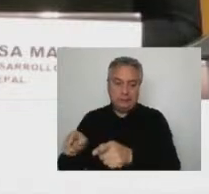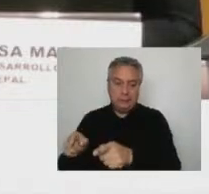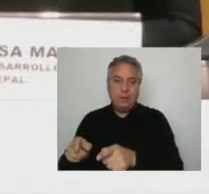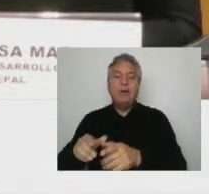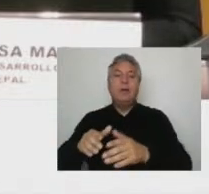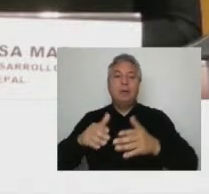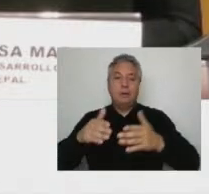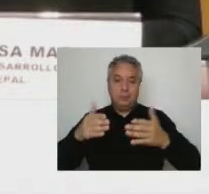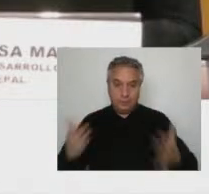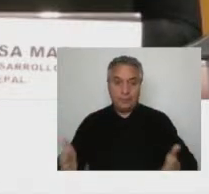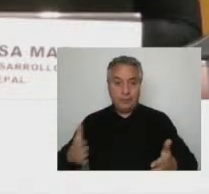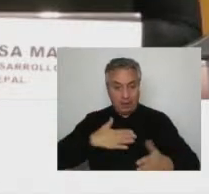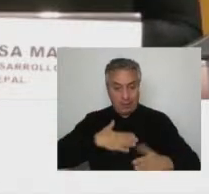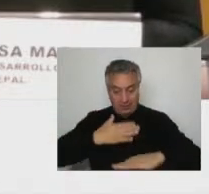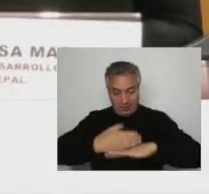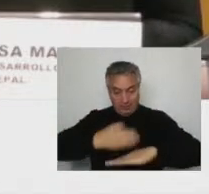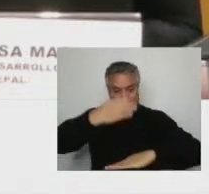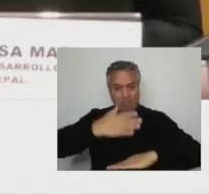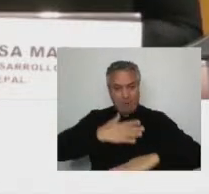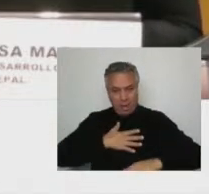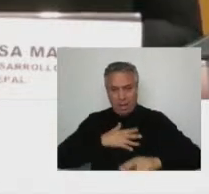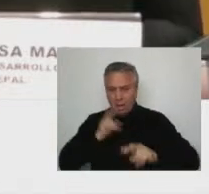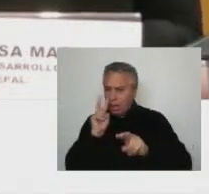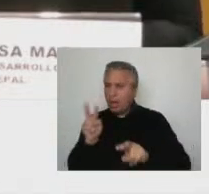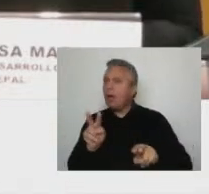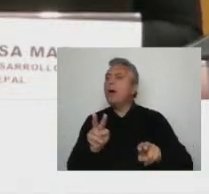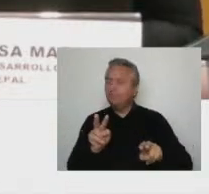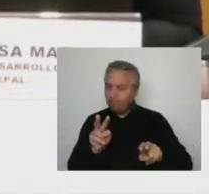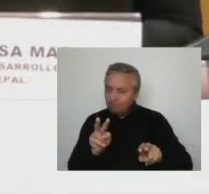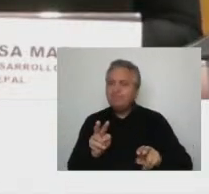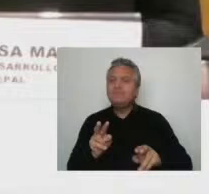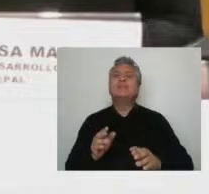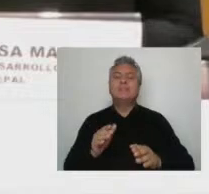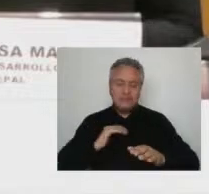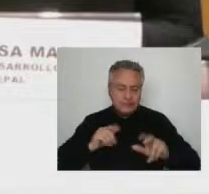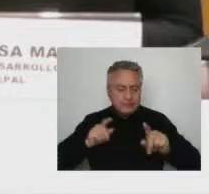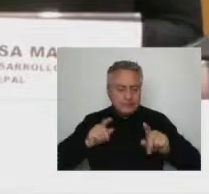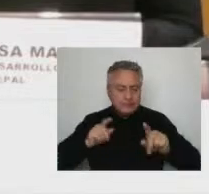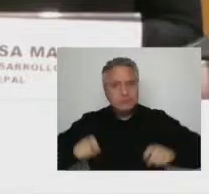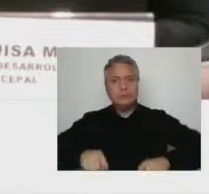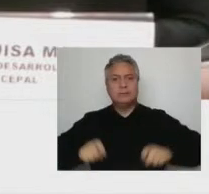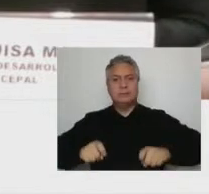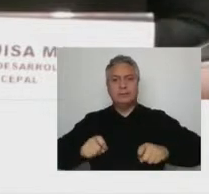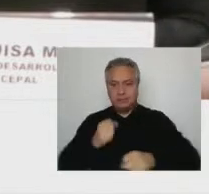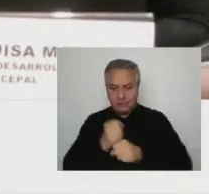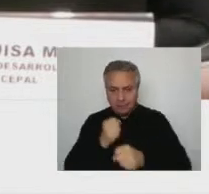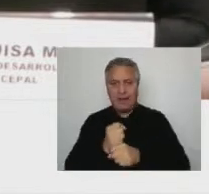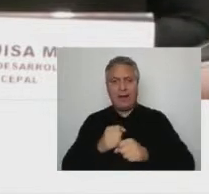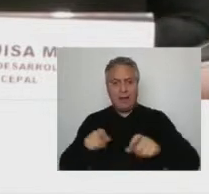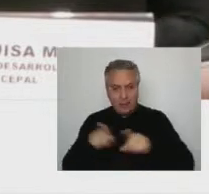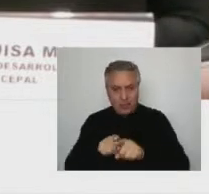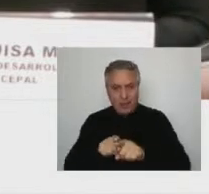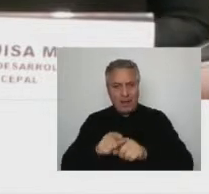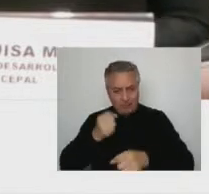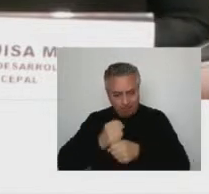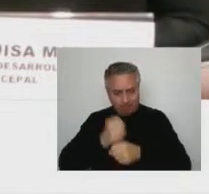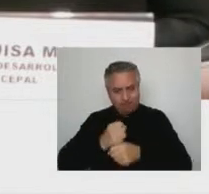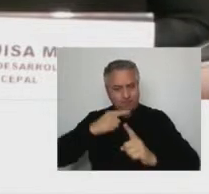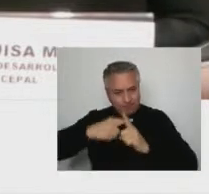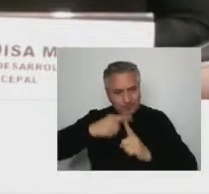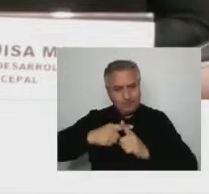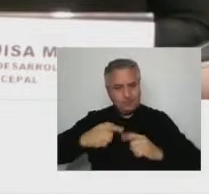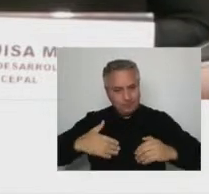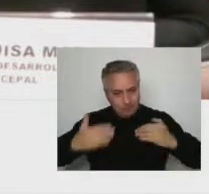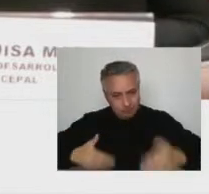this coordination or linkages, what we see from ECLAC is that it's urgent to consolidate universal, integral, sustainable,